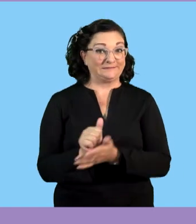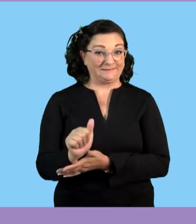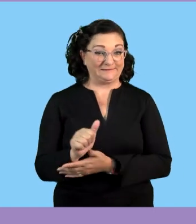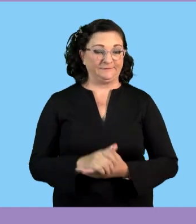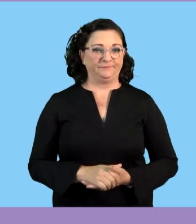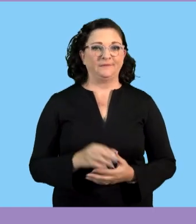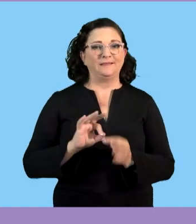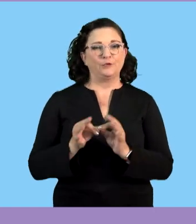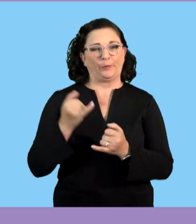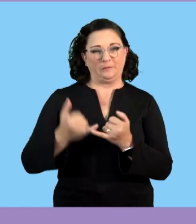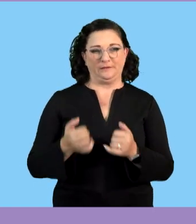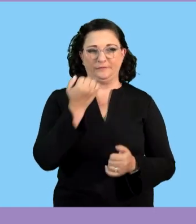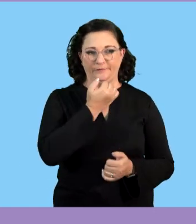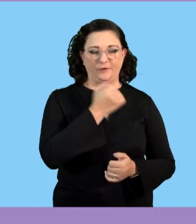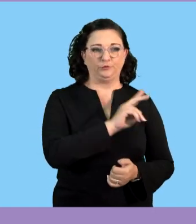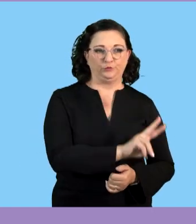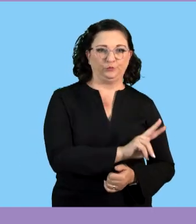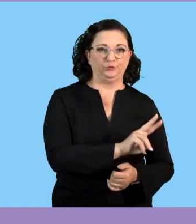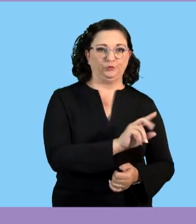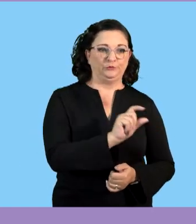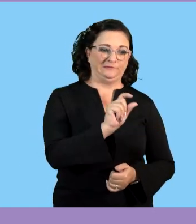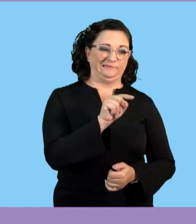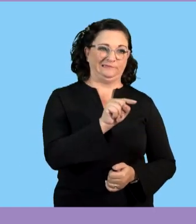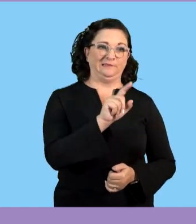1/16. Now the first thing we are going to do when we are working with